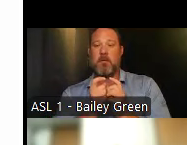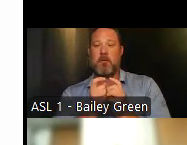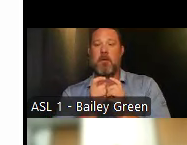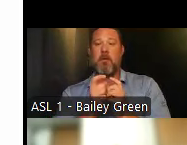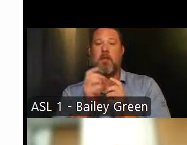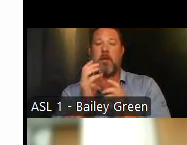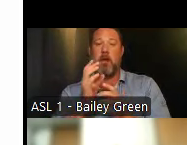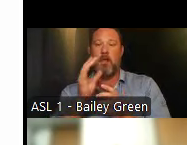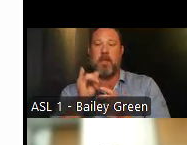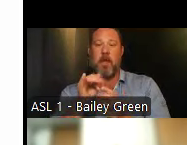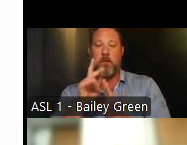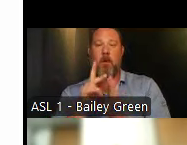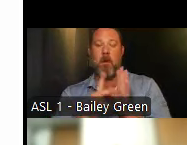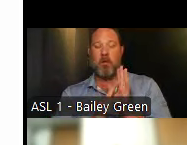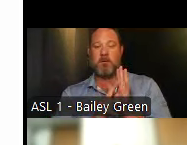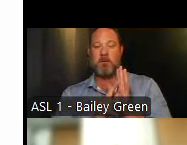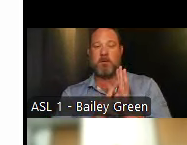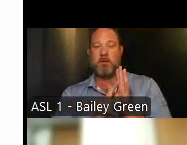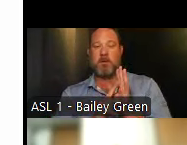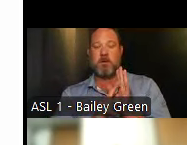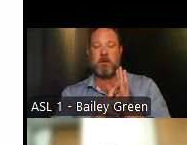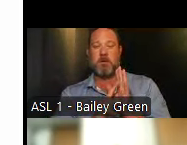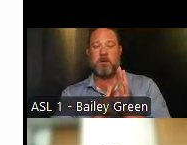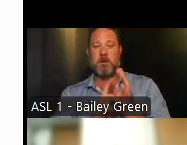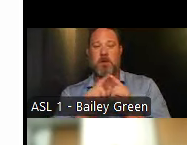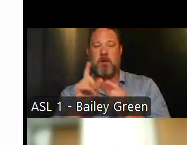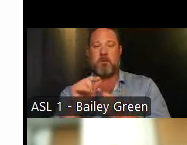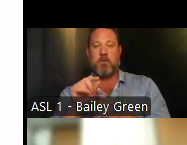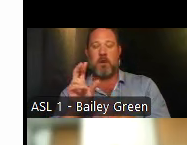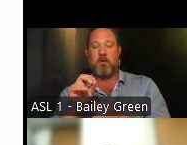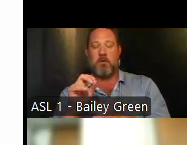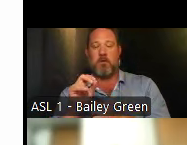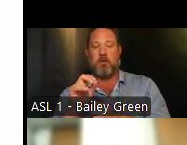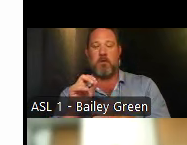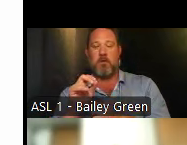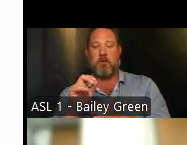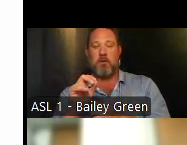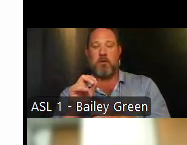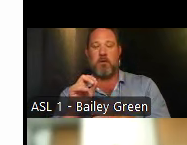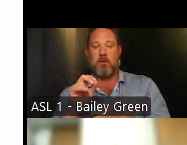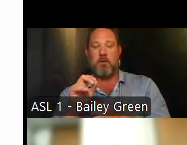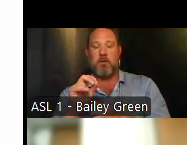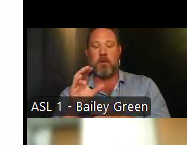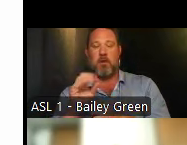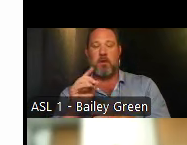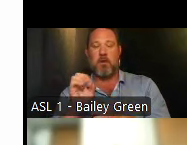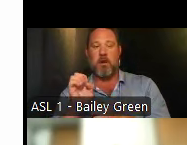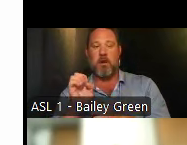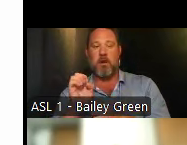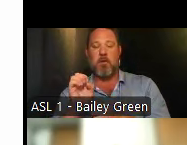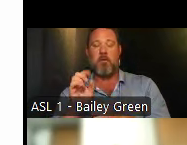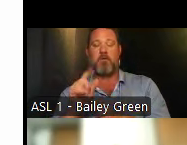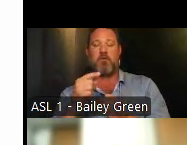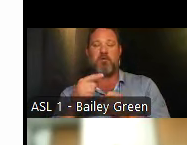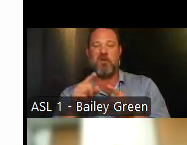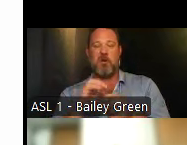sunset on this policy until 2030. These provisions were originally placed into the code during the COVID